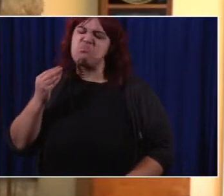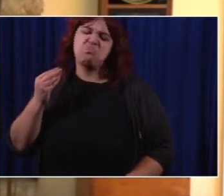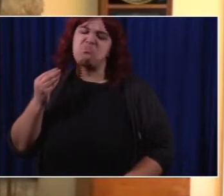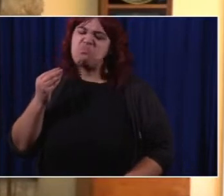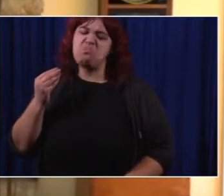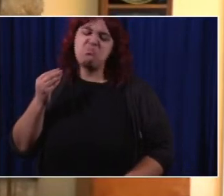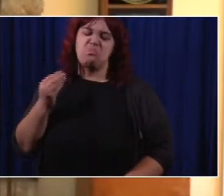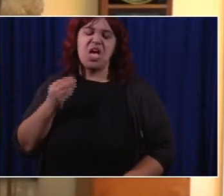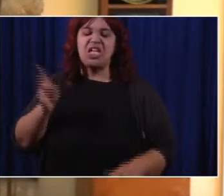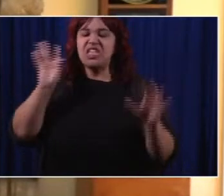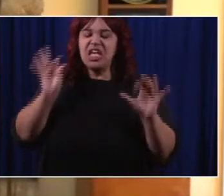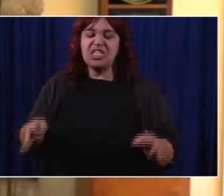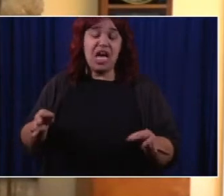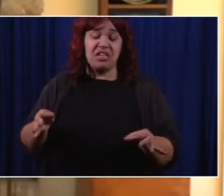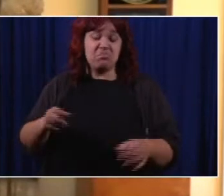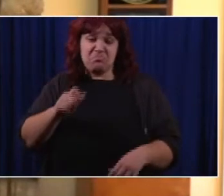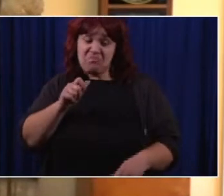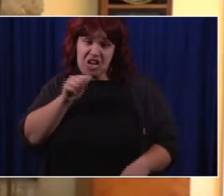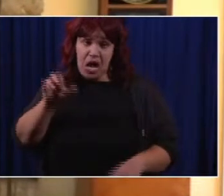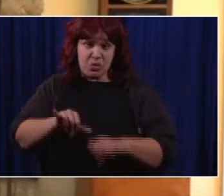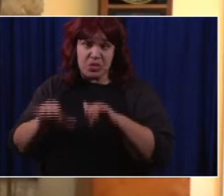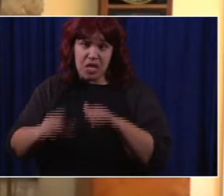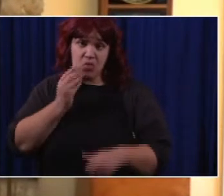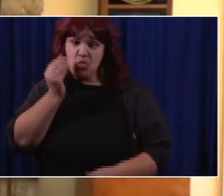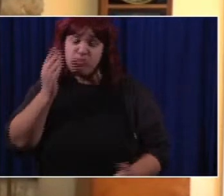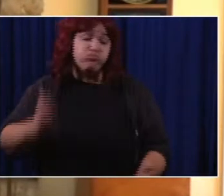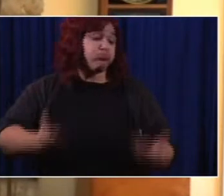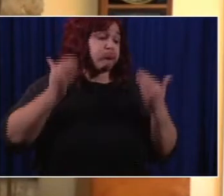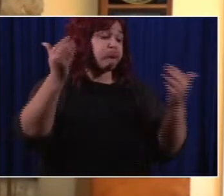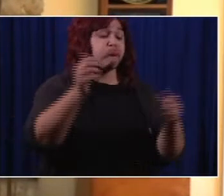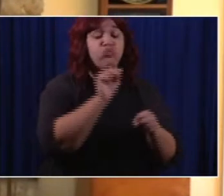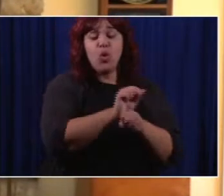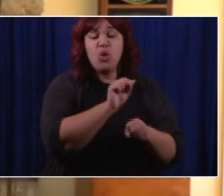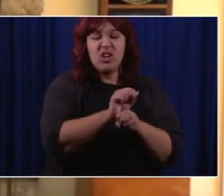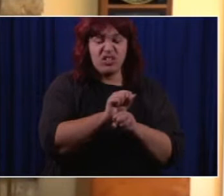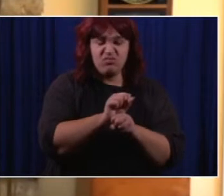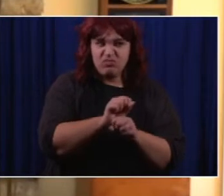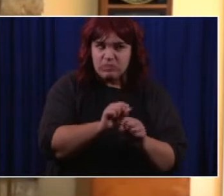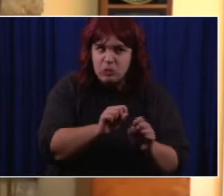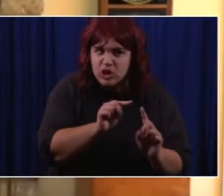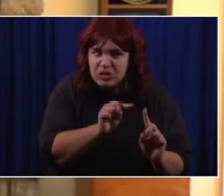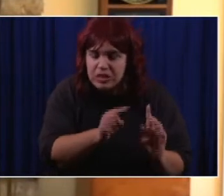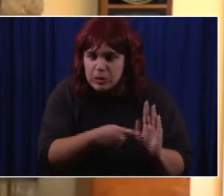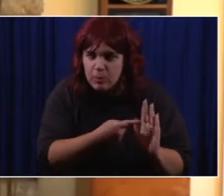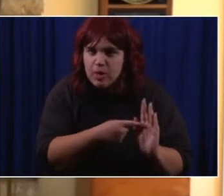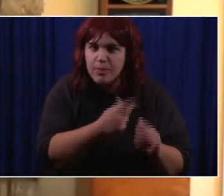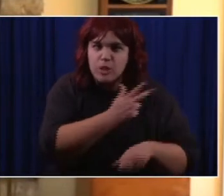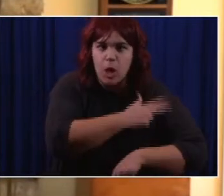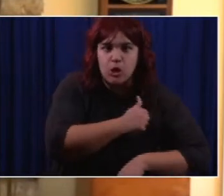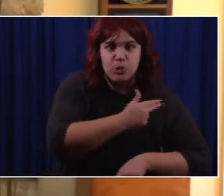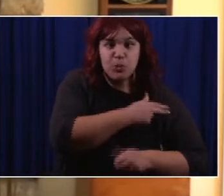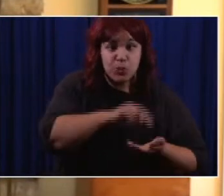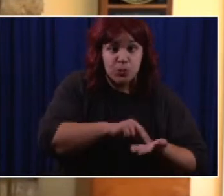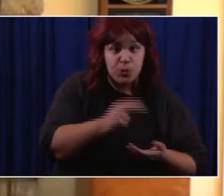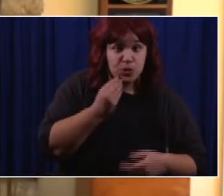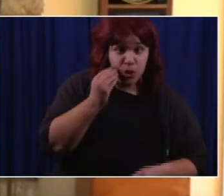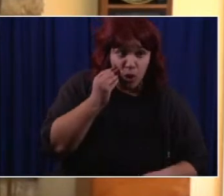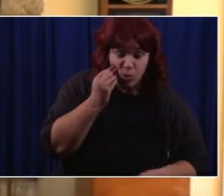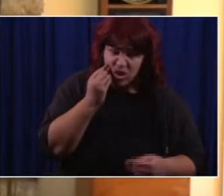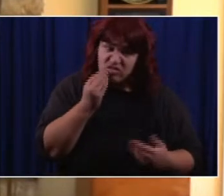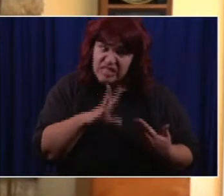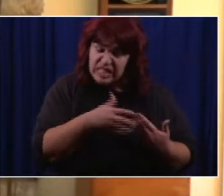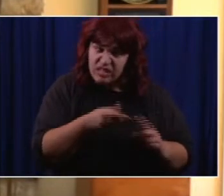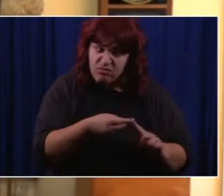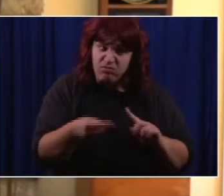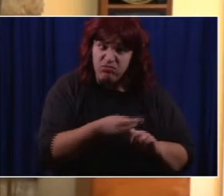motivated. They continue to go to work, sometimes in places like hospitals and nursing homes where people could easily get this. What